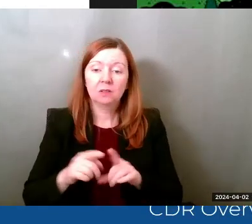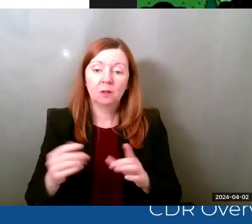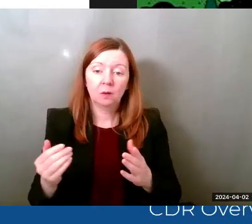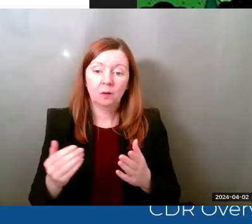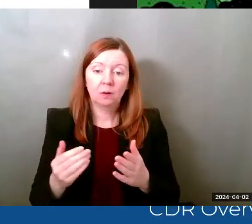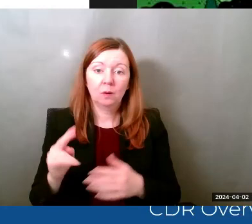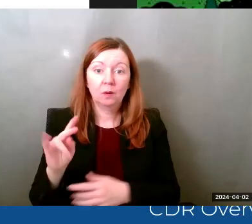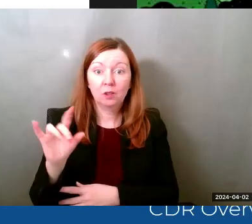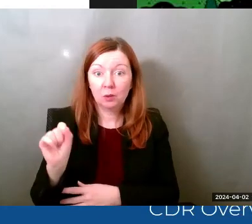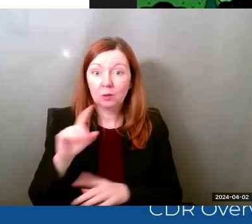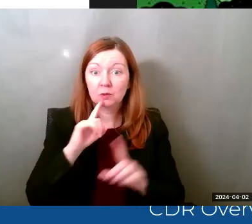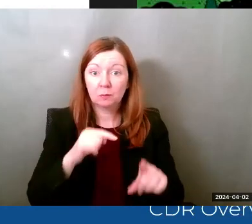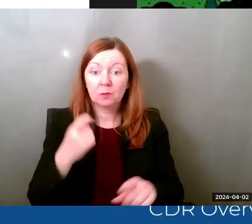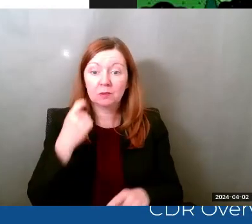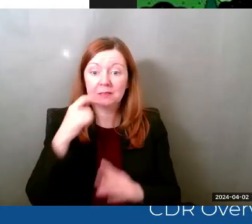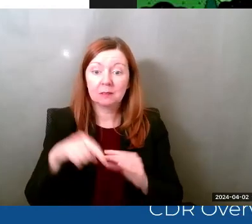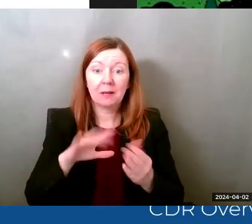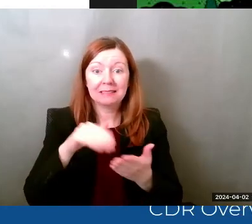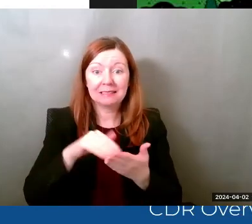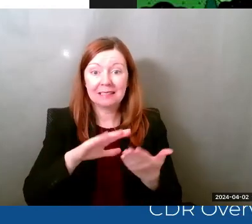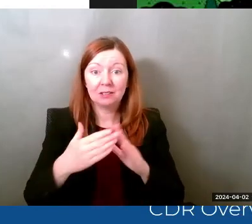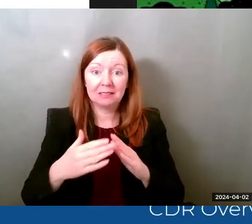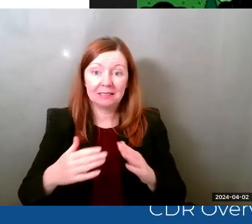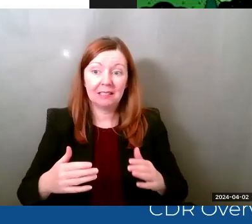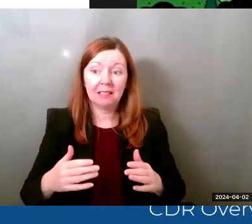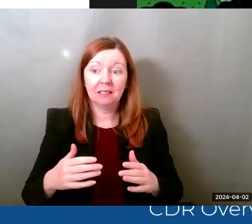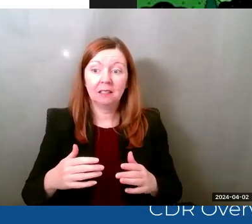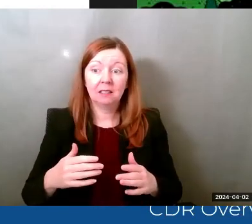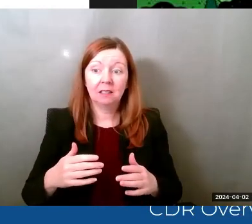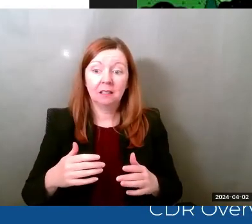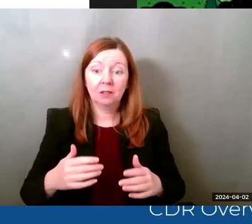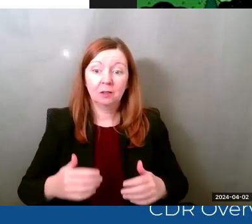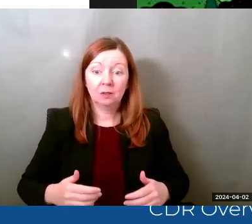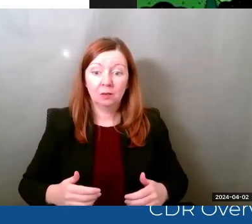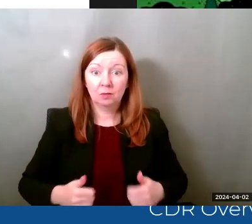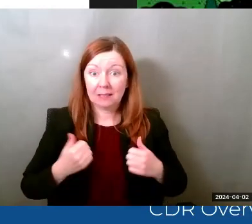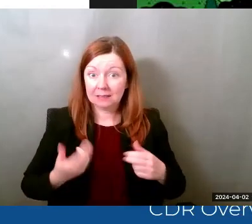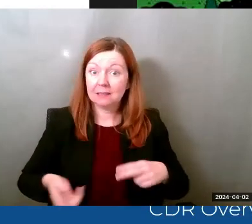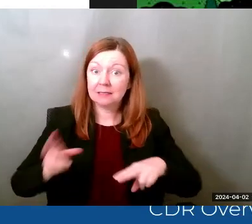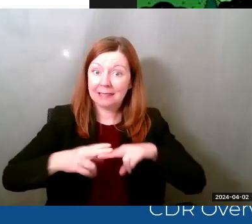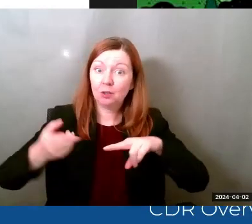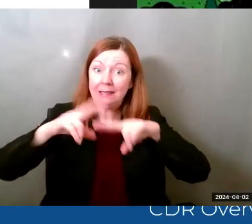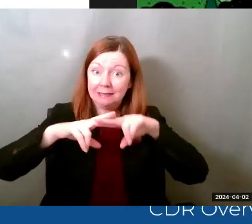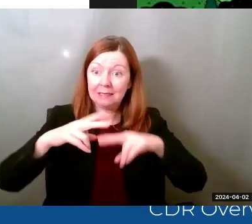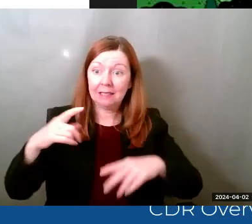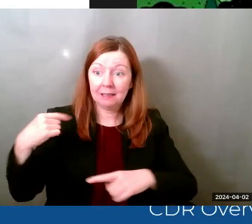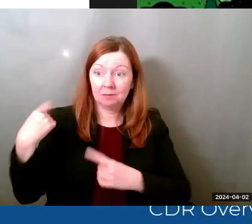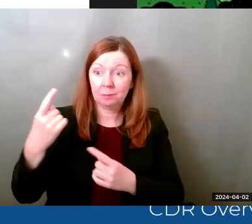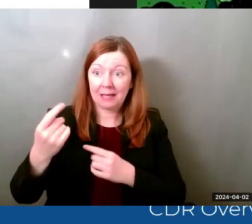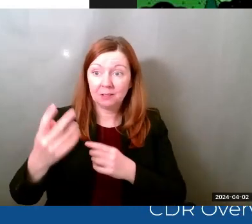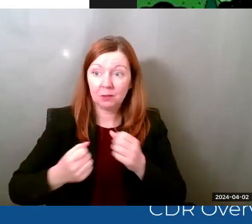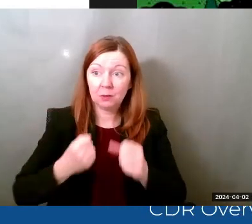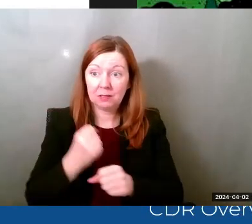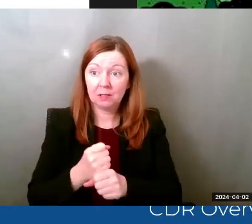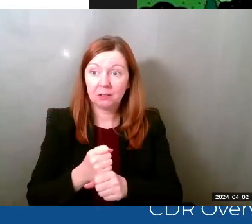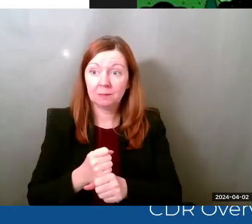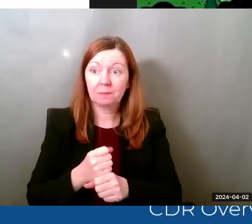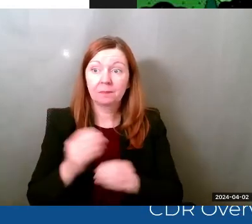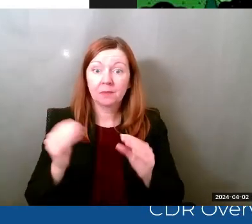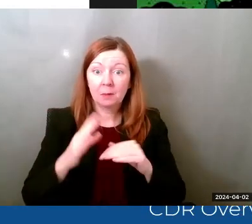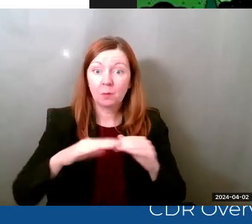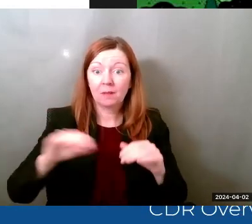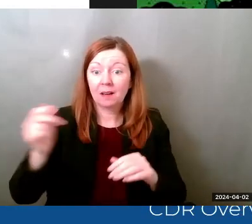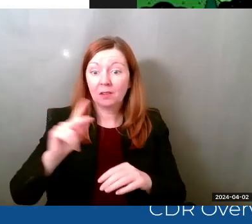news reports recently about Center City residency increasing in the past recent years, much greater than